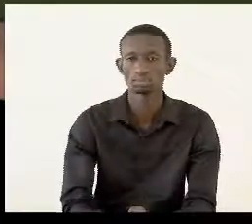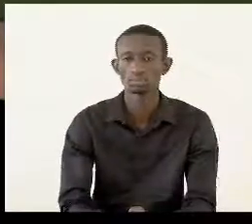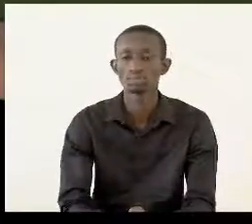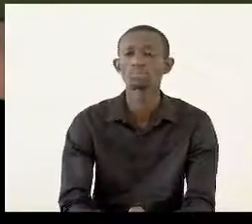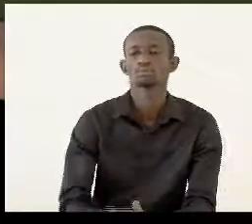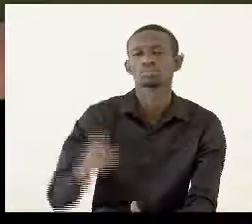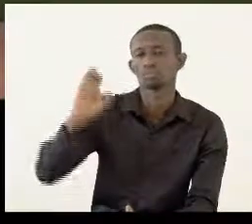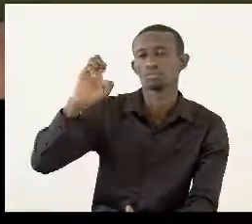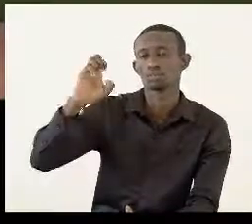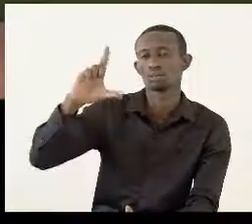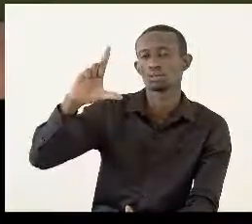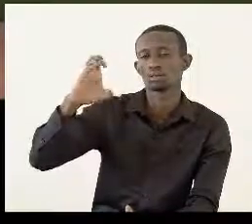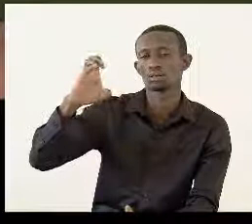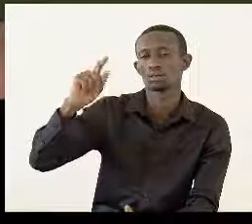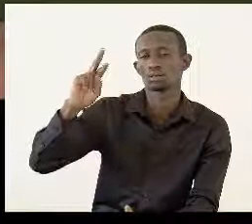electronegativity.